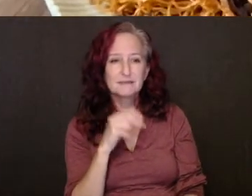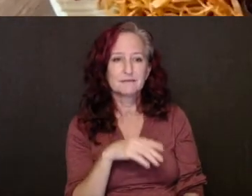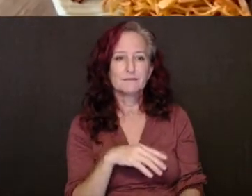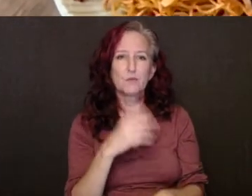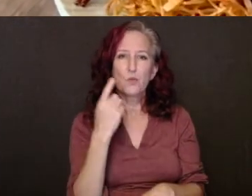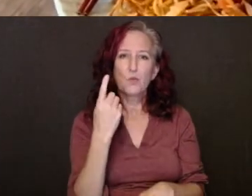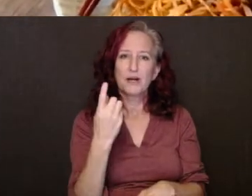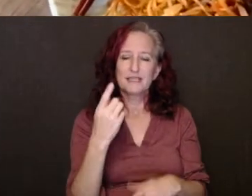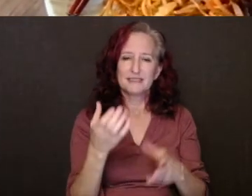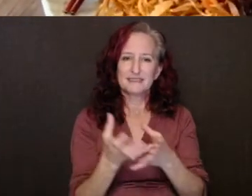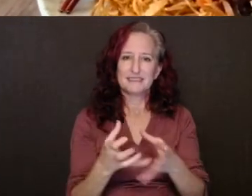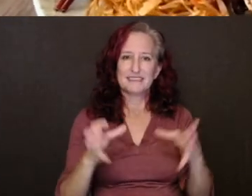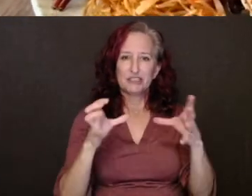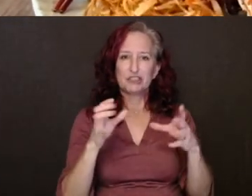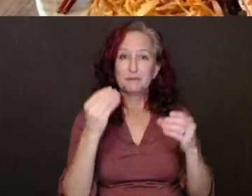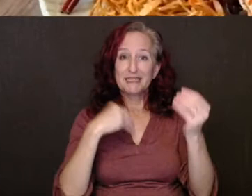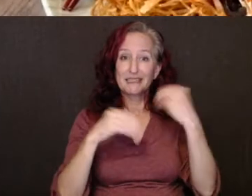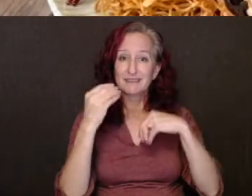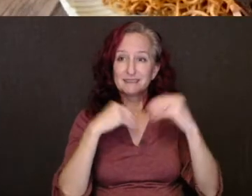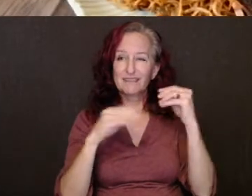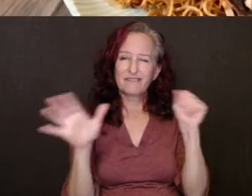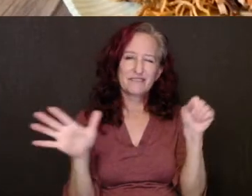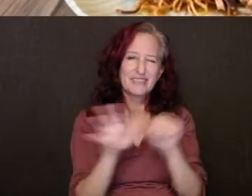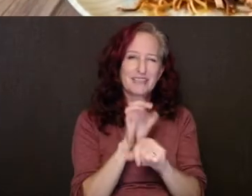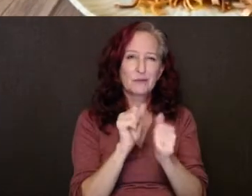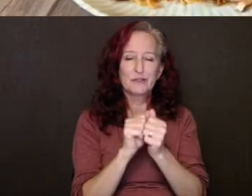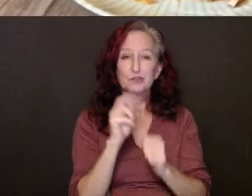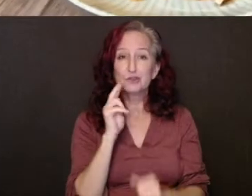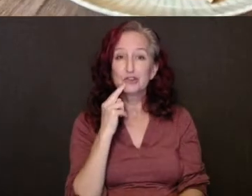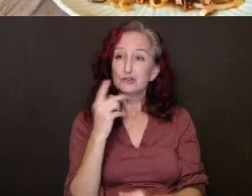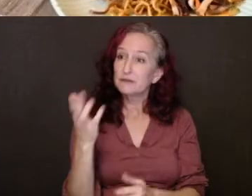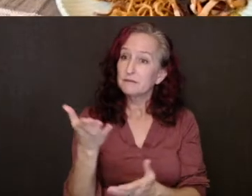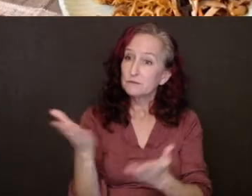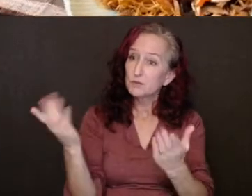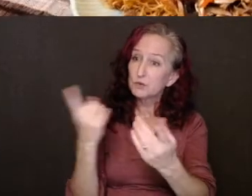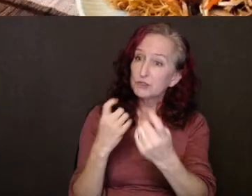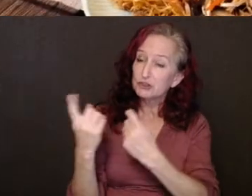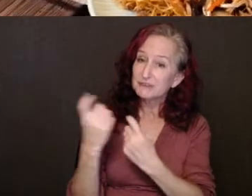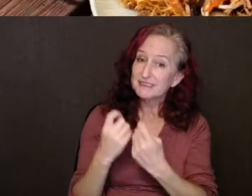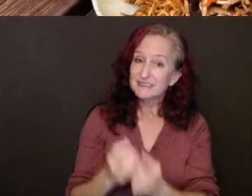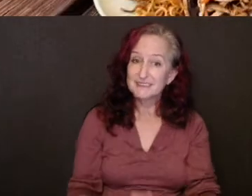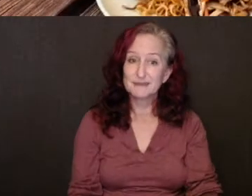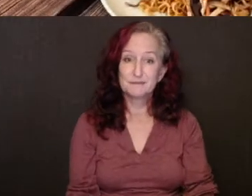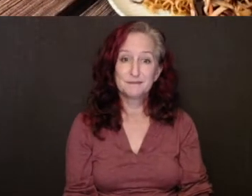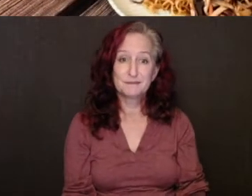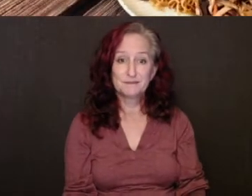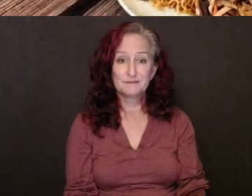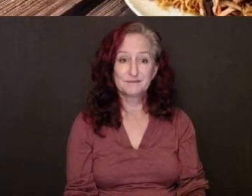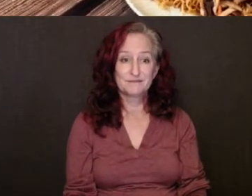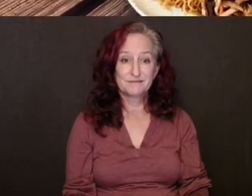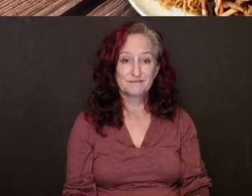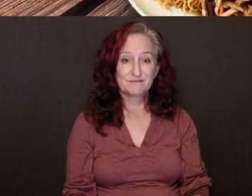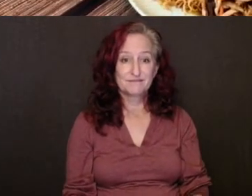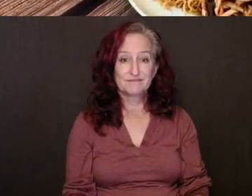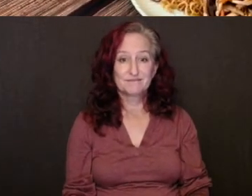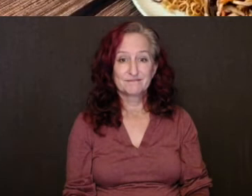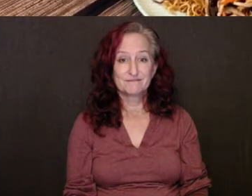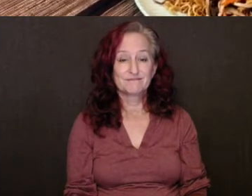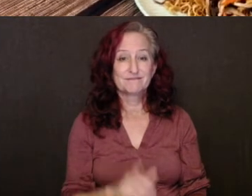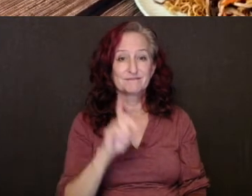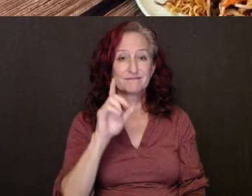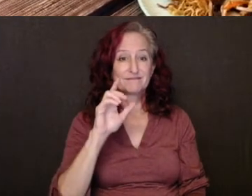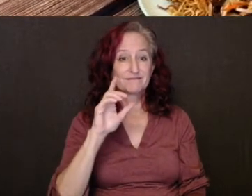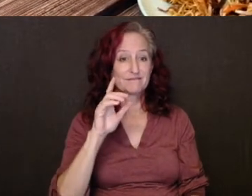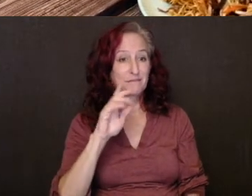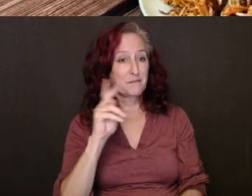is crispy noodle pancake with vegetarian and pistachio nut. Very full of protein,